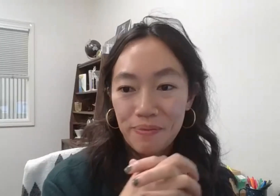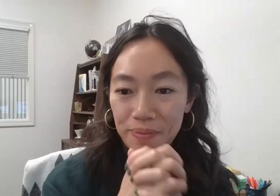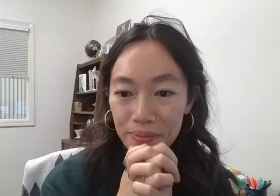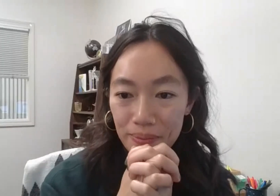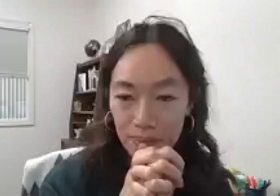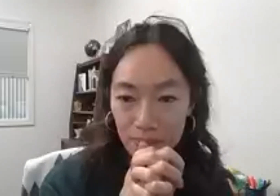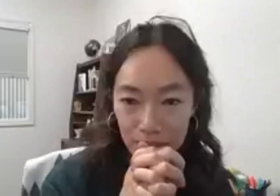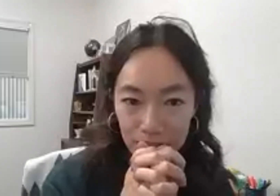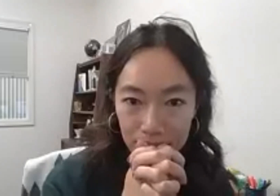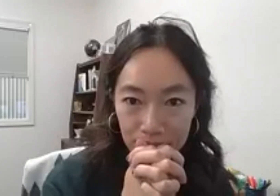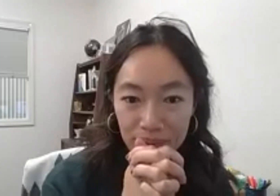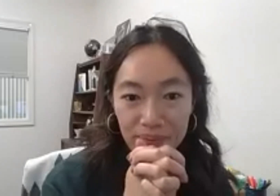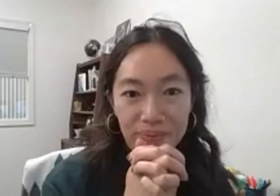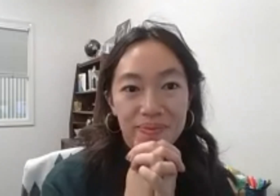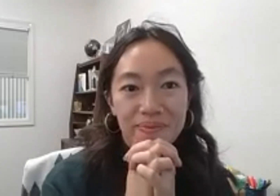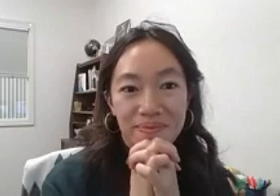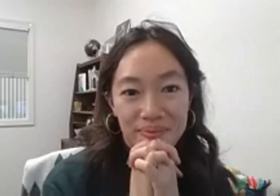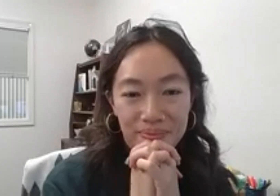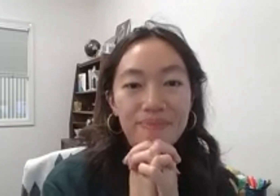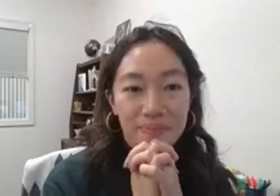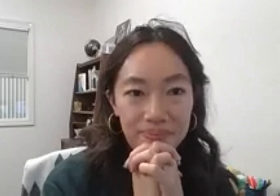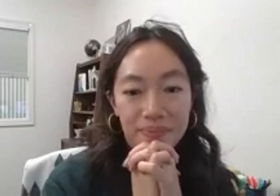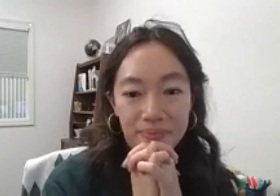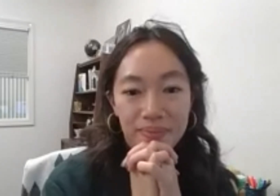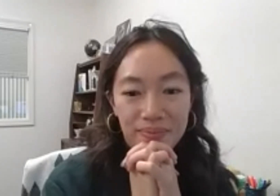soon. Be safe and